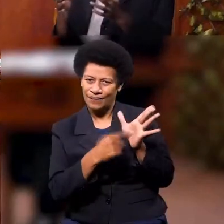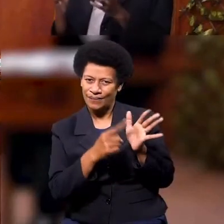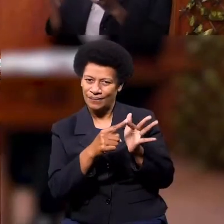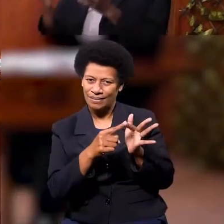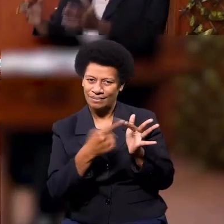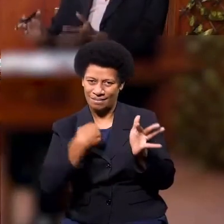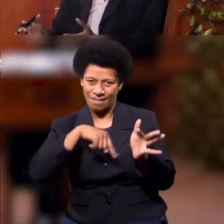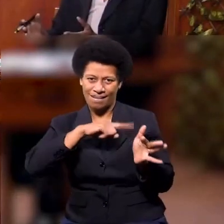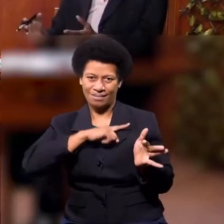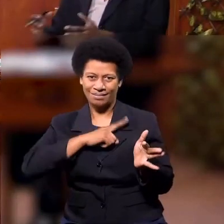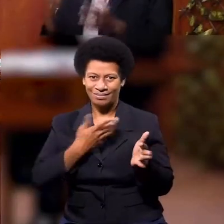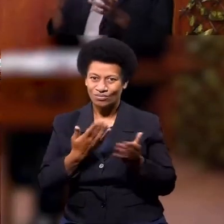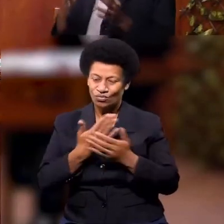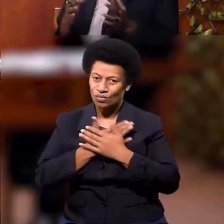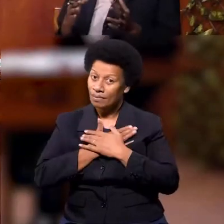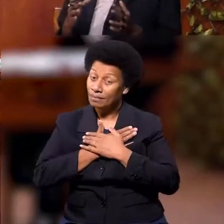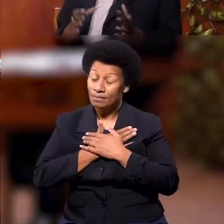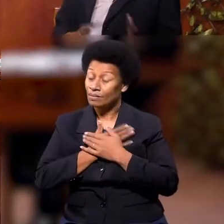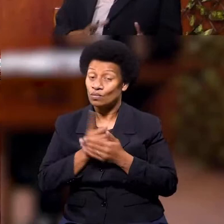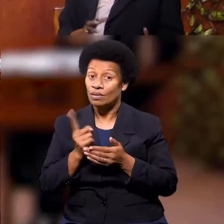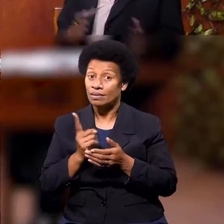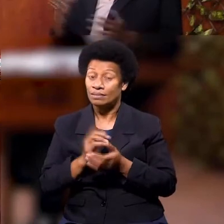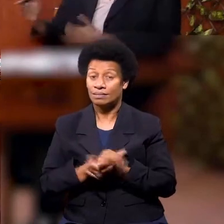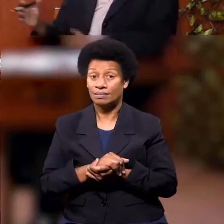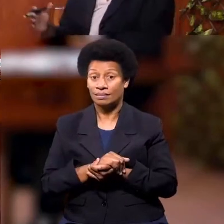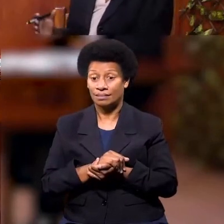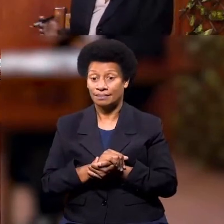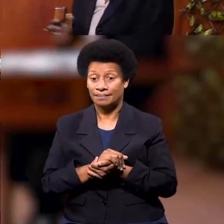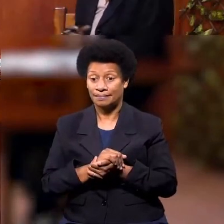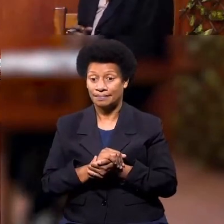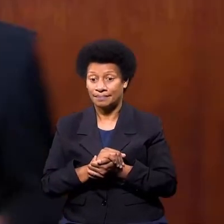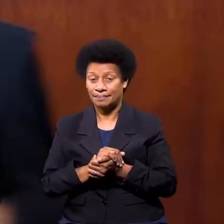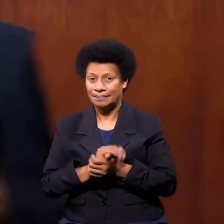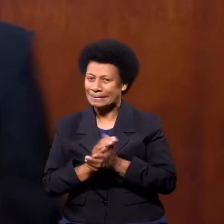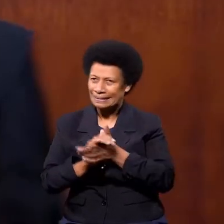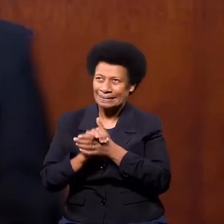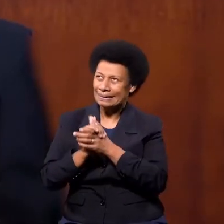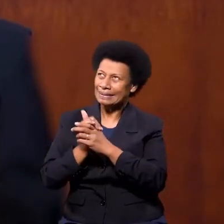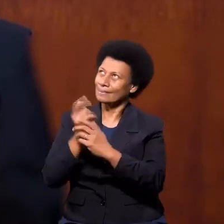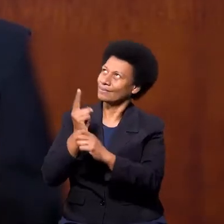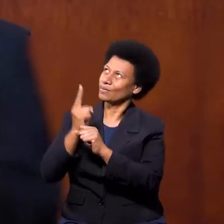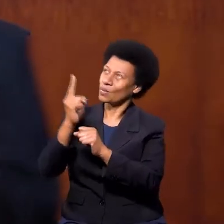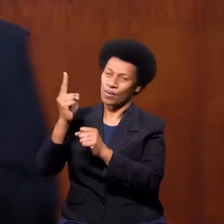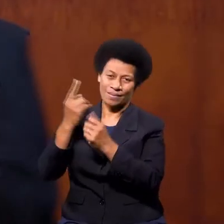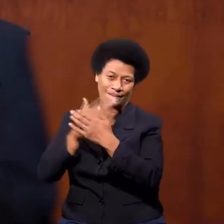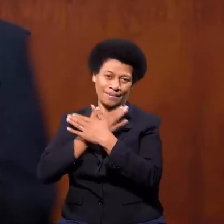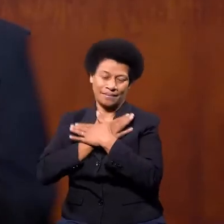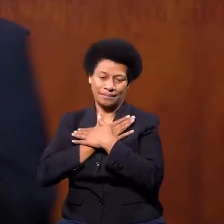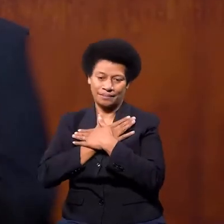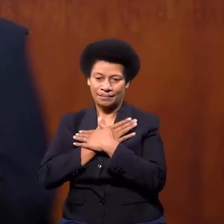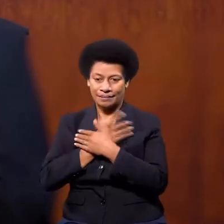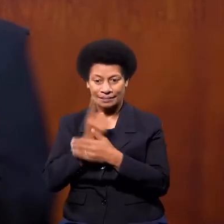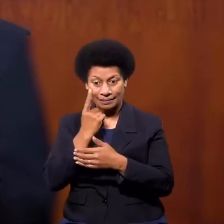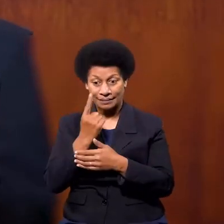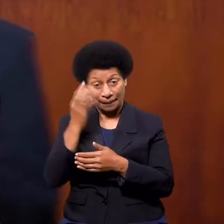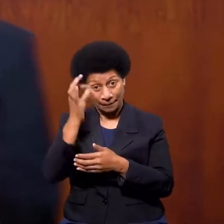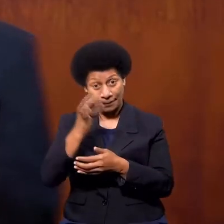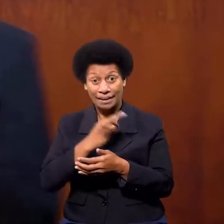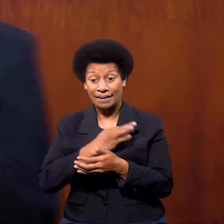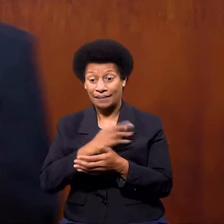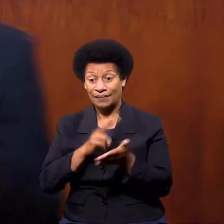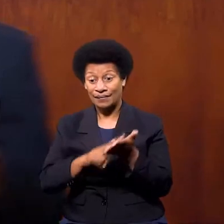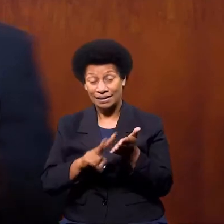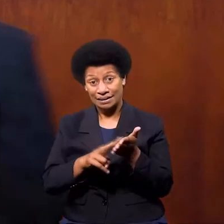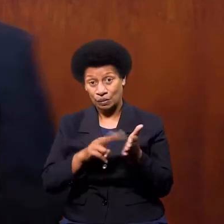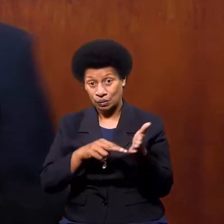or rather, what does the Bible entail should be the motivation behind loving God? Thank you. I believe we've looked at these verses